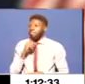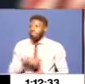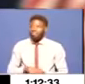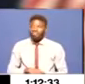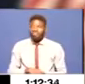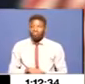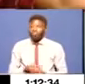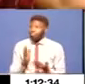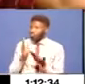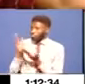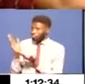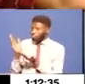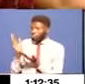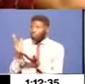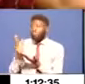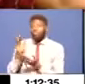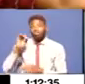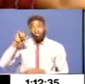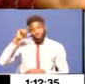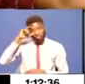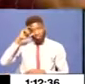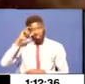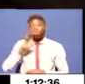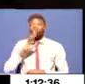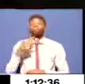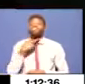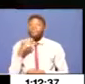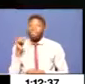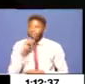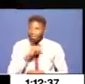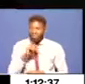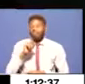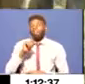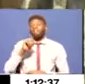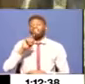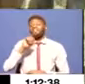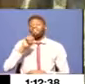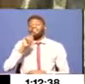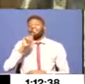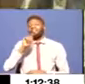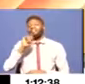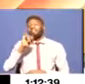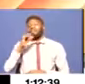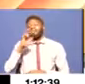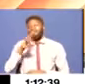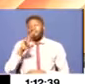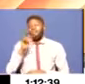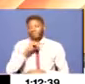U.S. President Joe Biden, international golfer Tiger Woods, and comedian Steve Harvey.